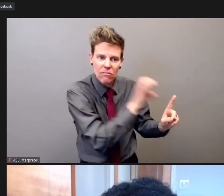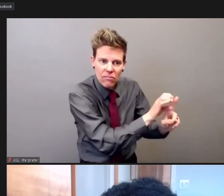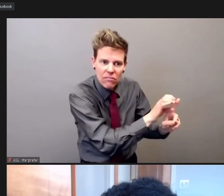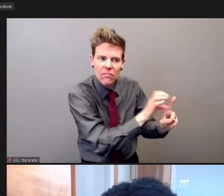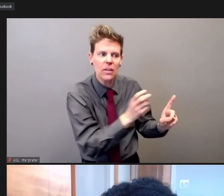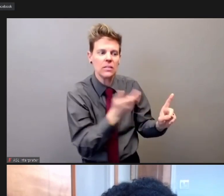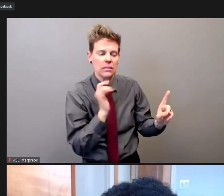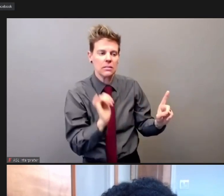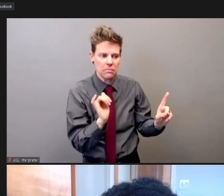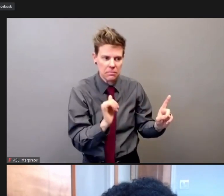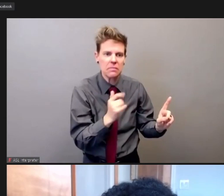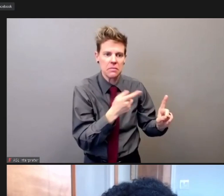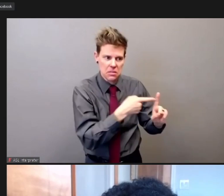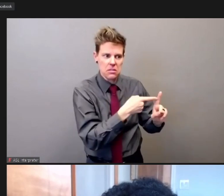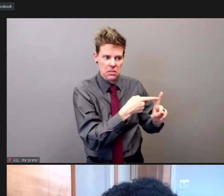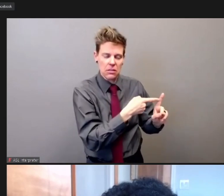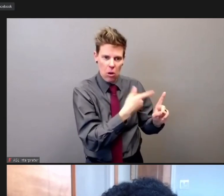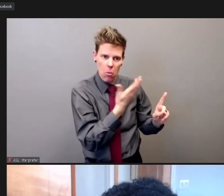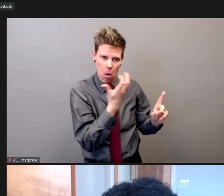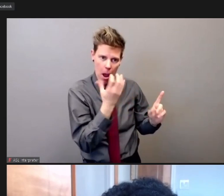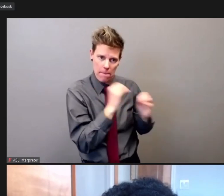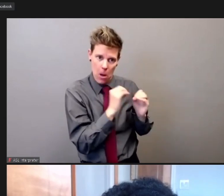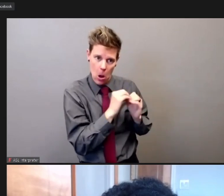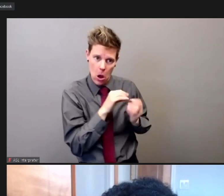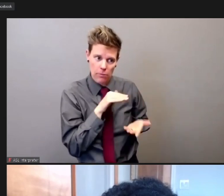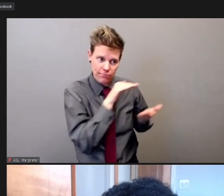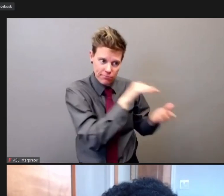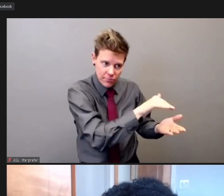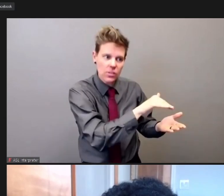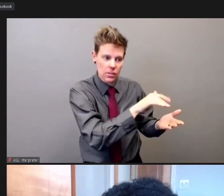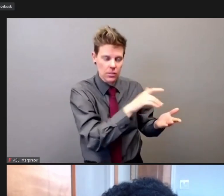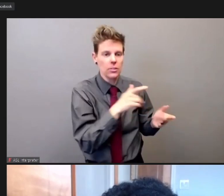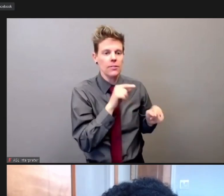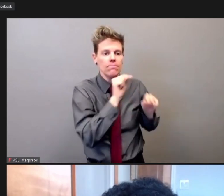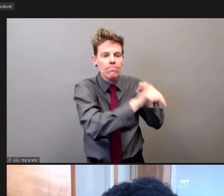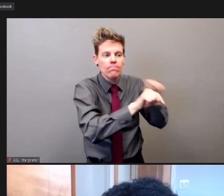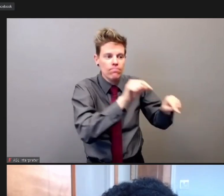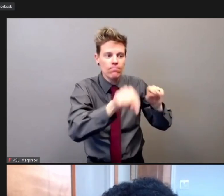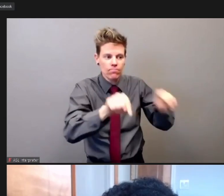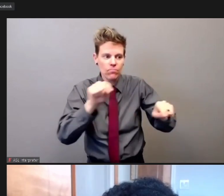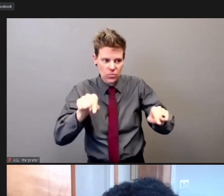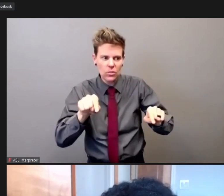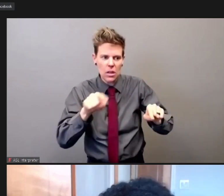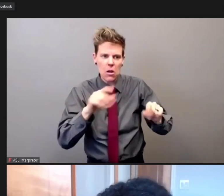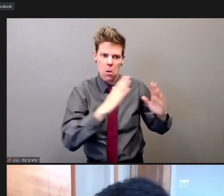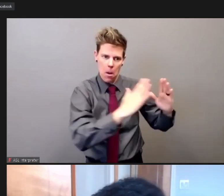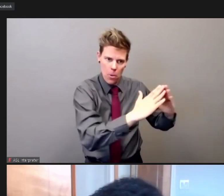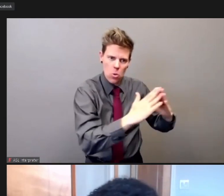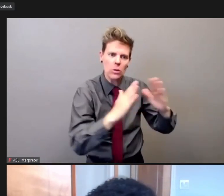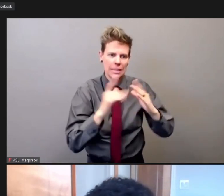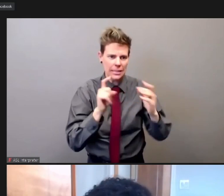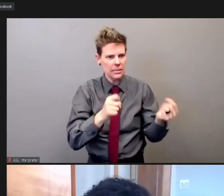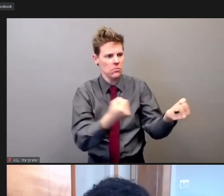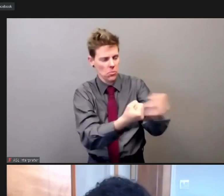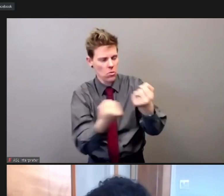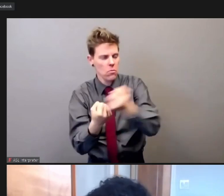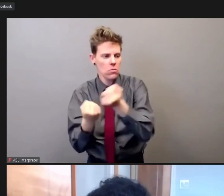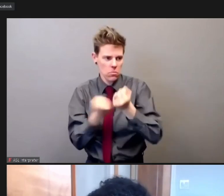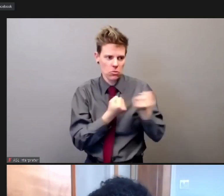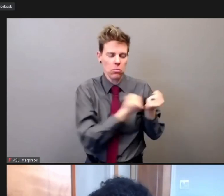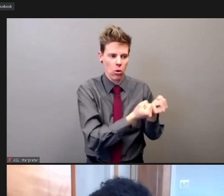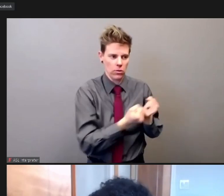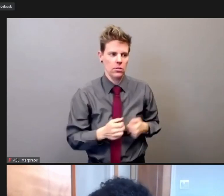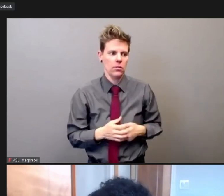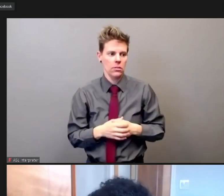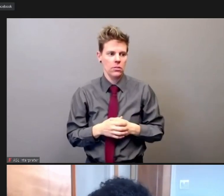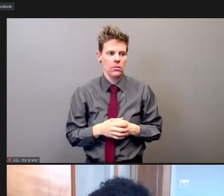it needs to reach. And frankly, it was local communities that really helped New Mexico get control better than, frankly, in